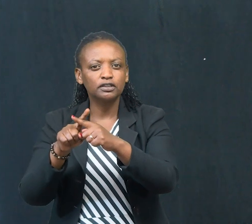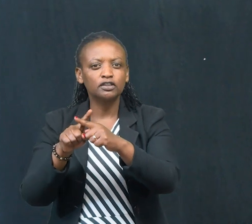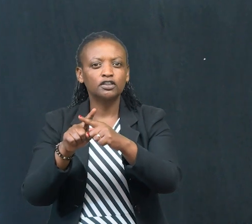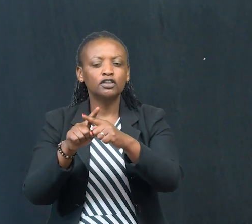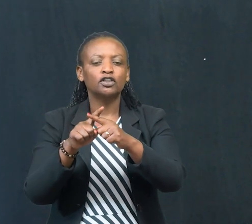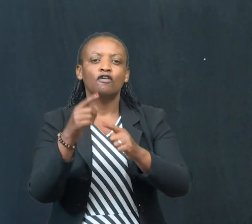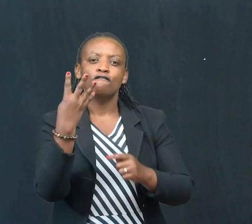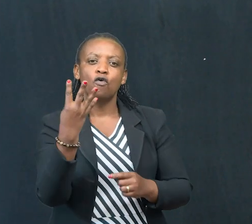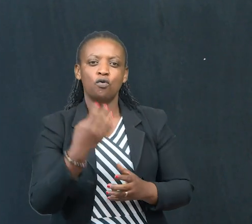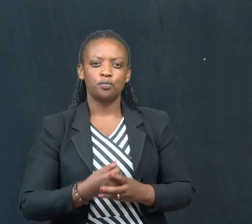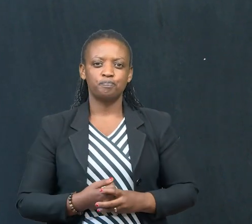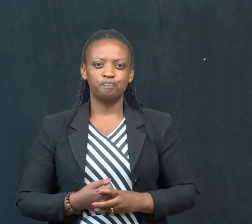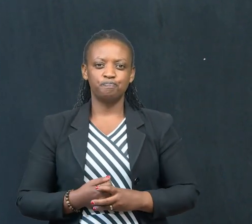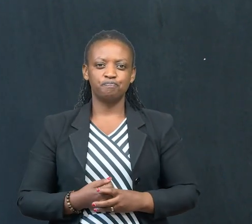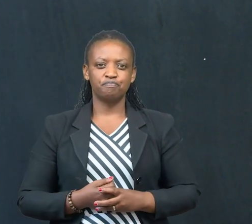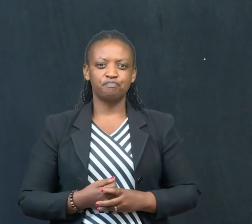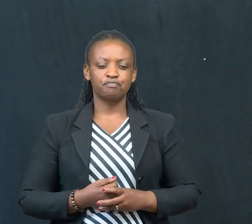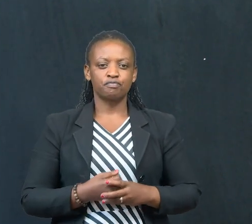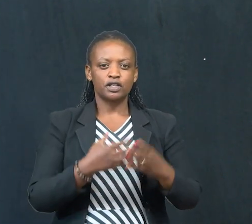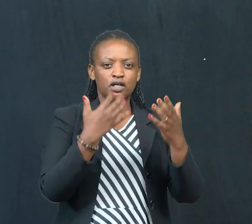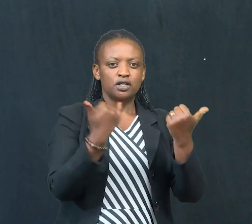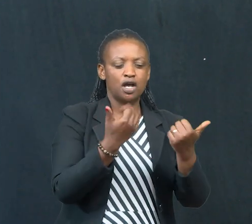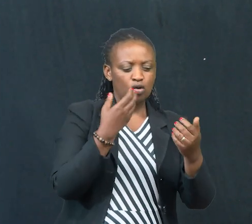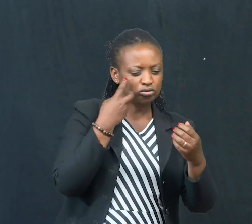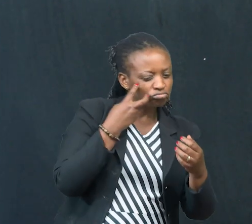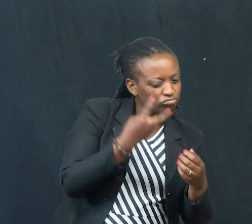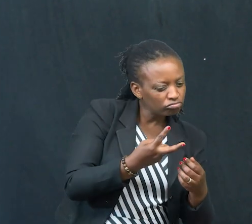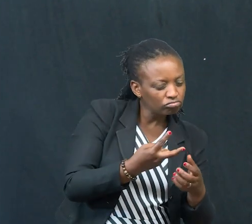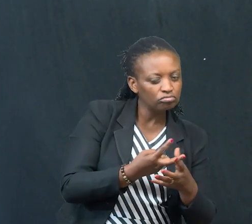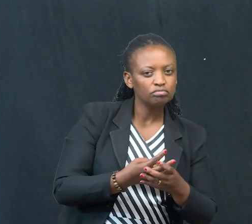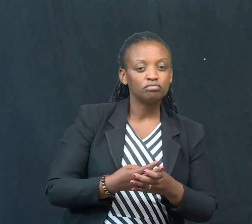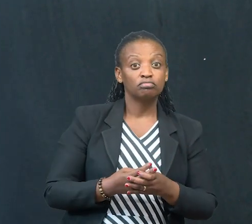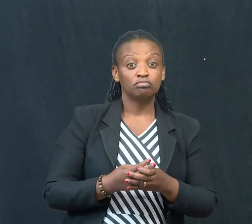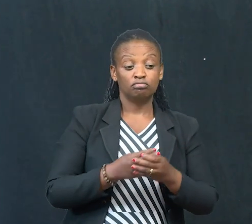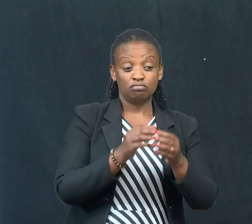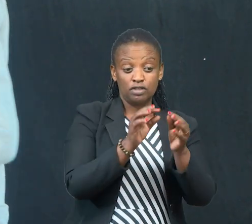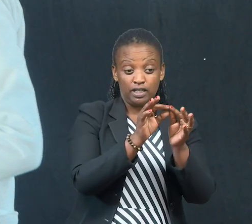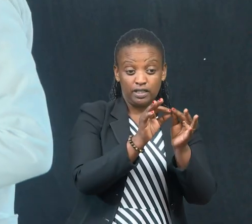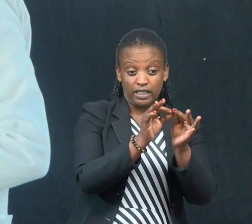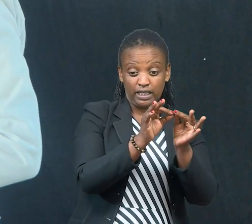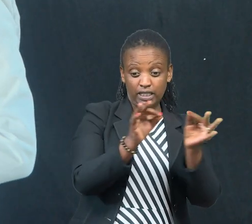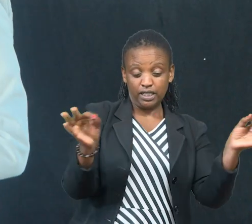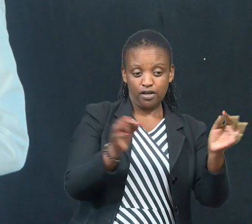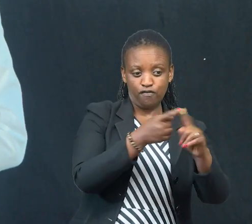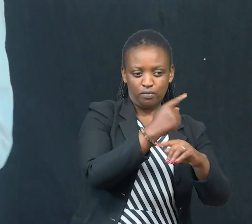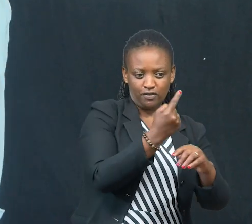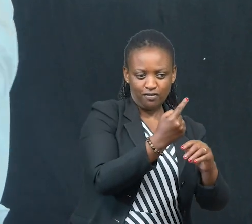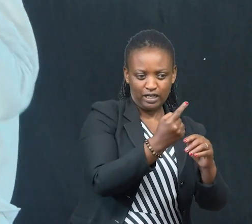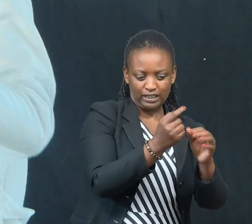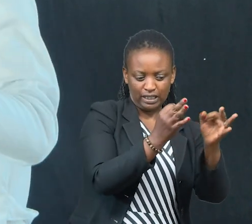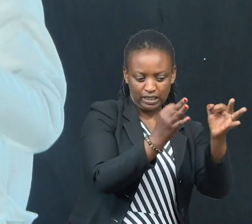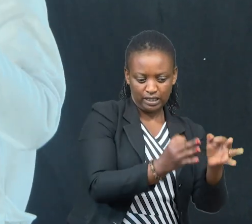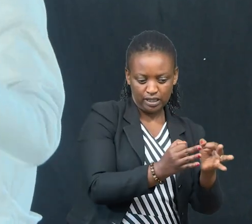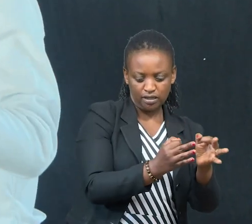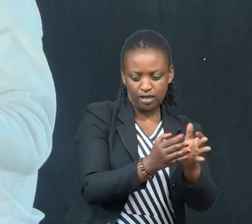times 4, okay? Yeah, so we have verified that the distance from the